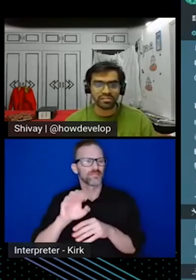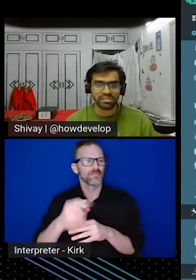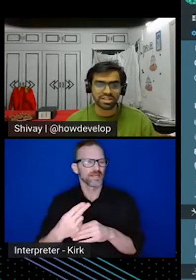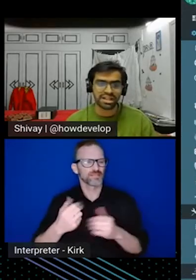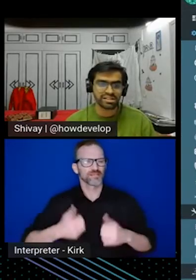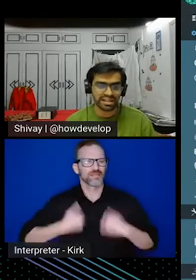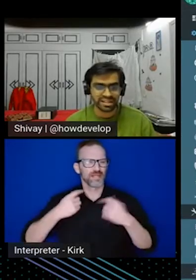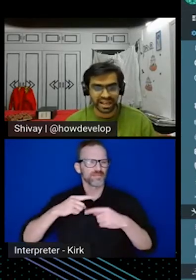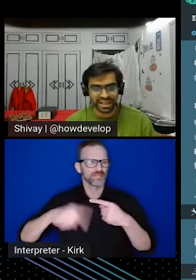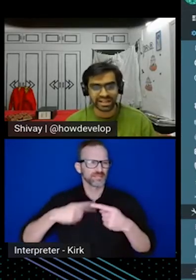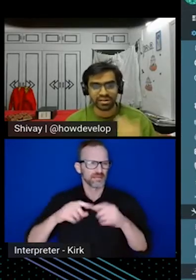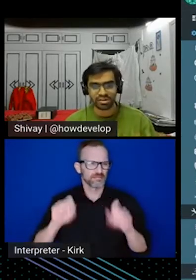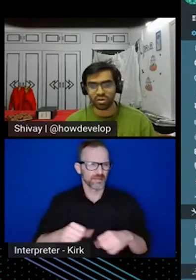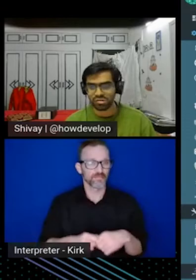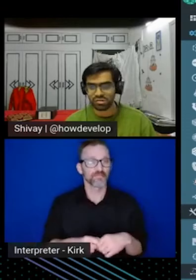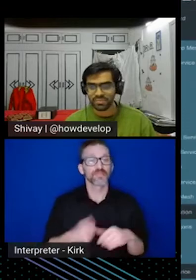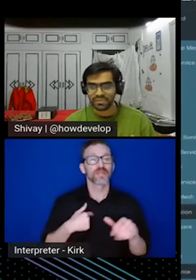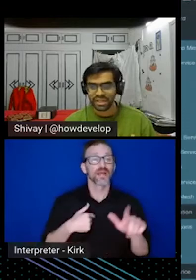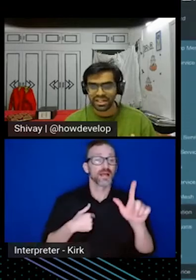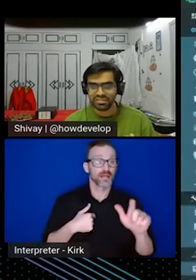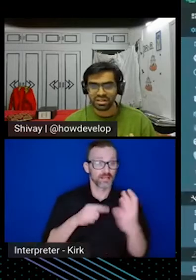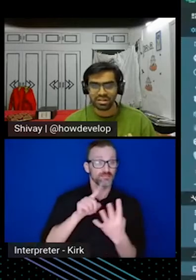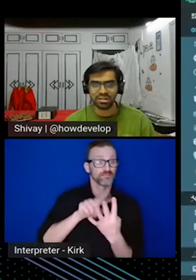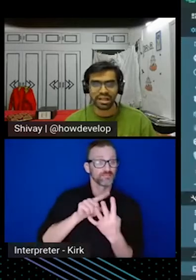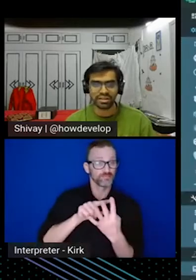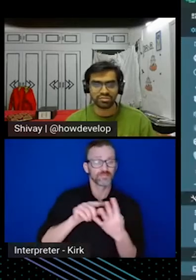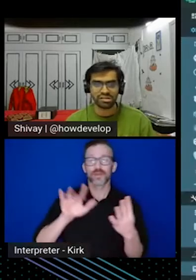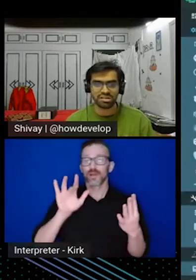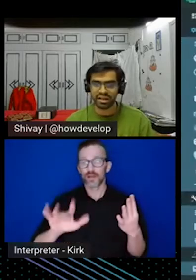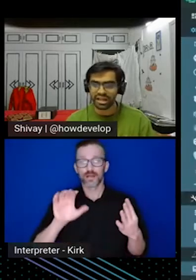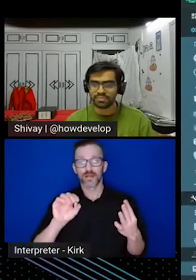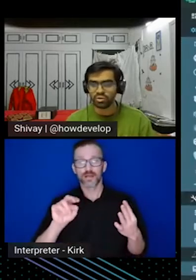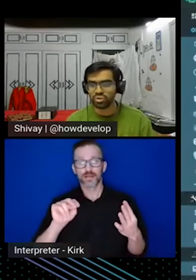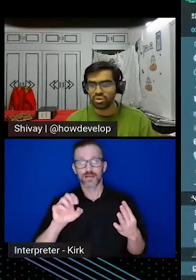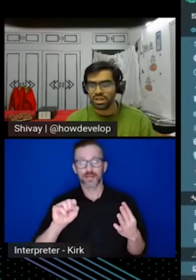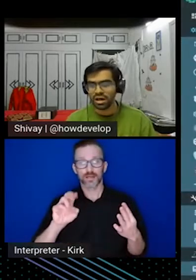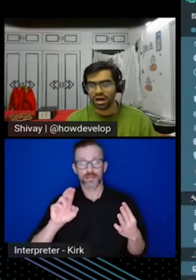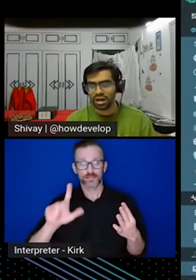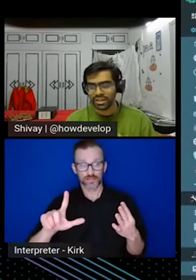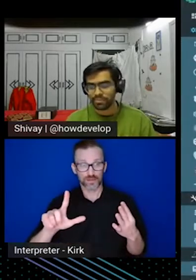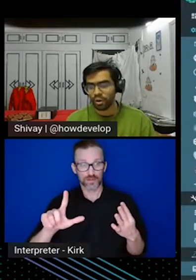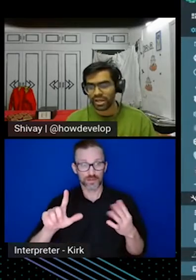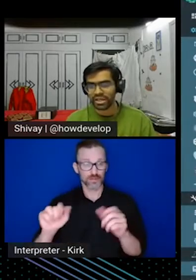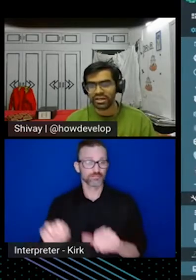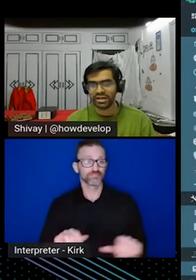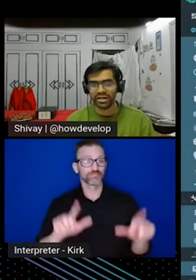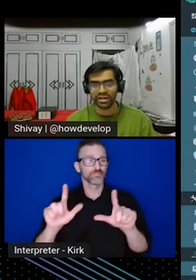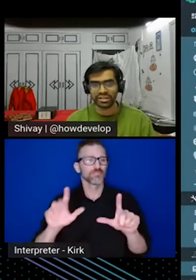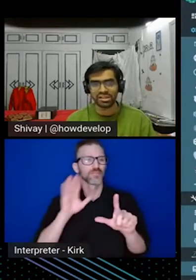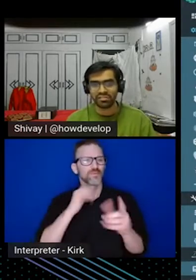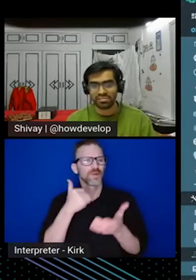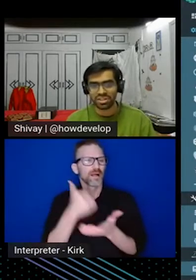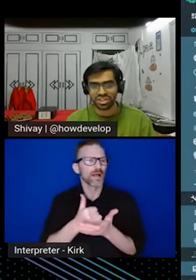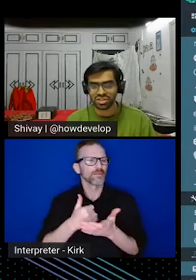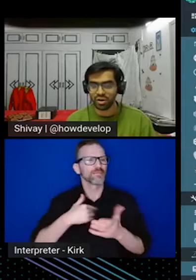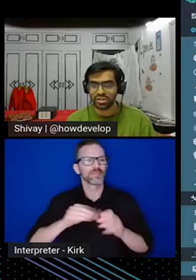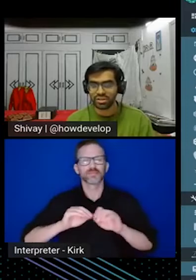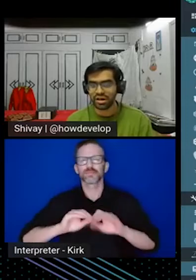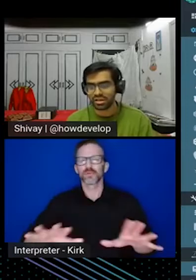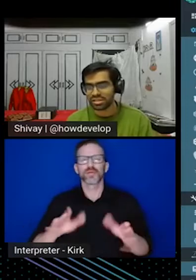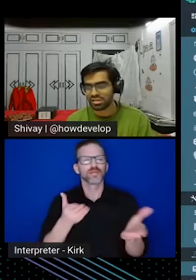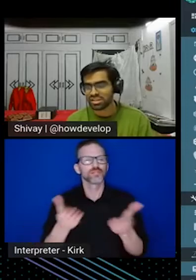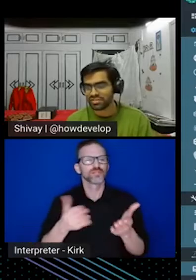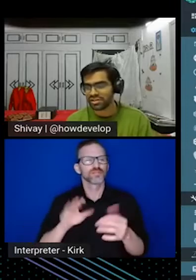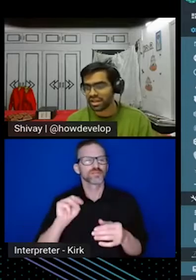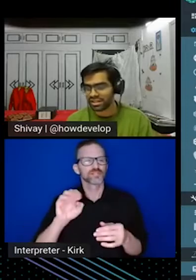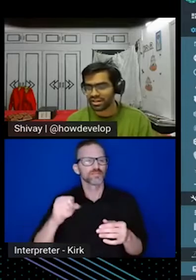on the service mesh lifecycle and I click on console, it will just help to deploy the service mesh on